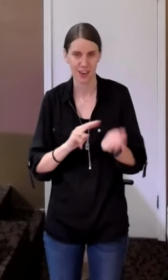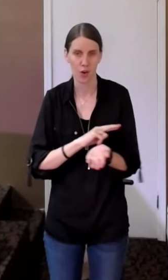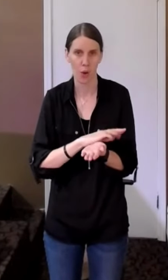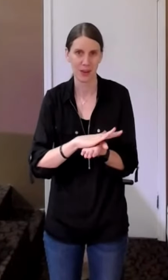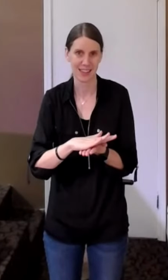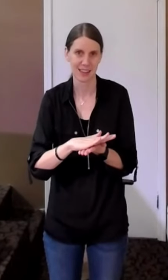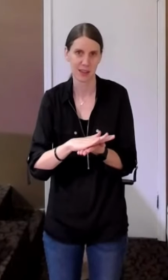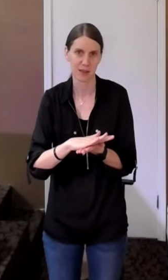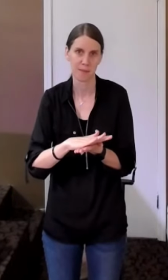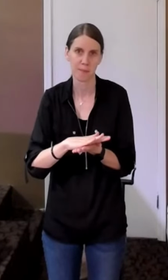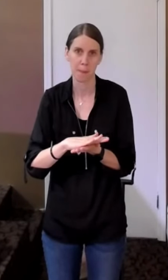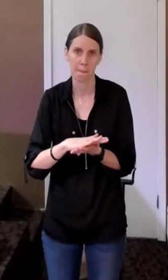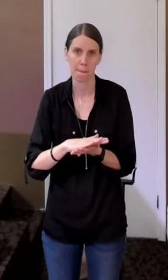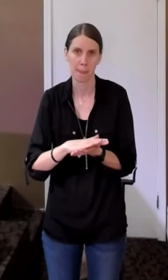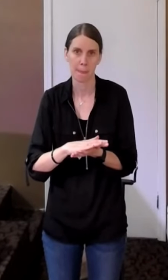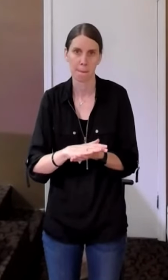holiness,"